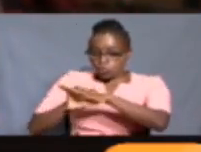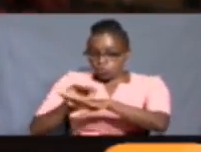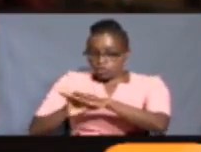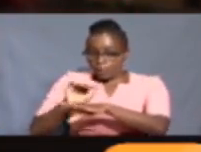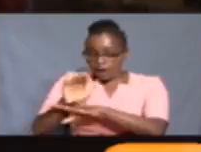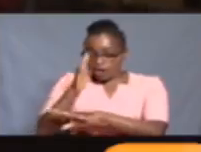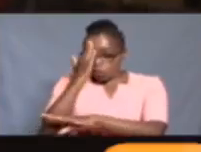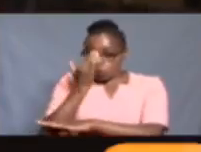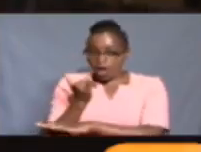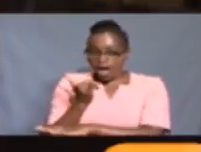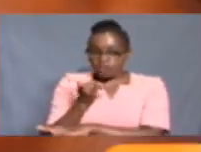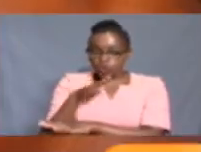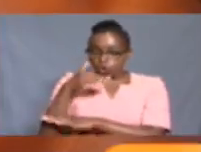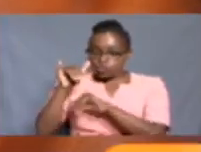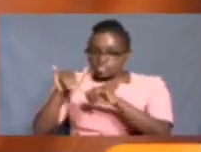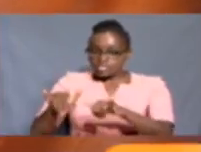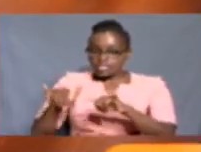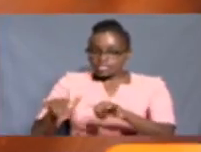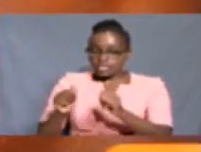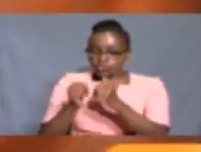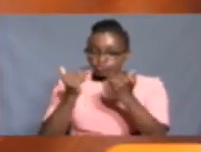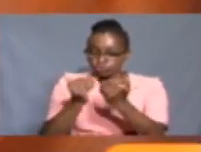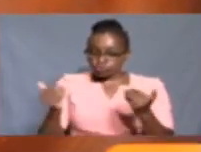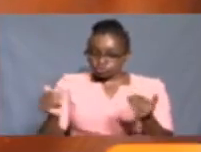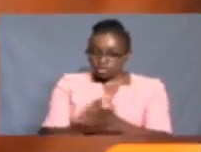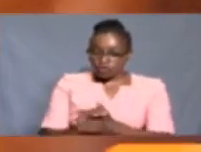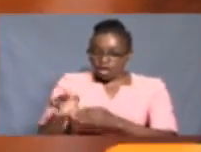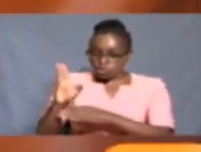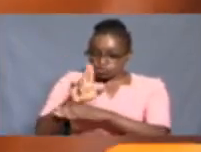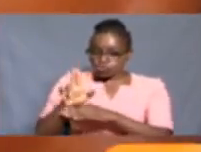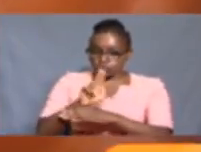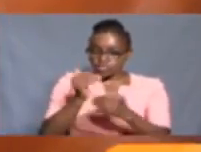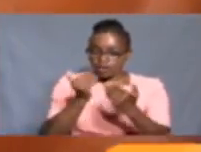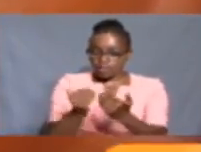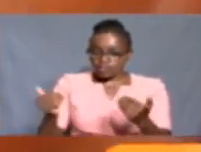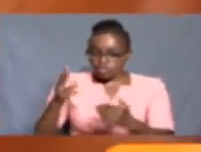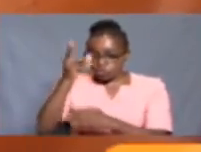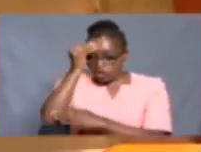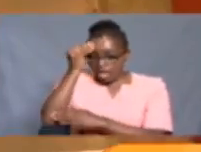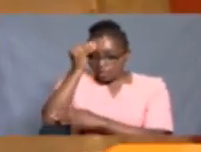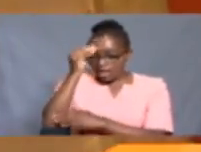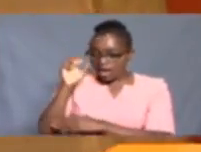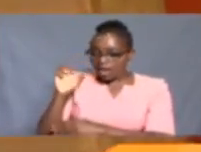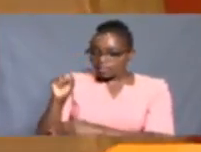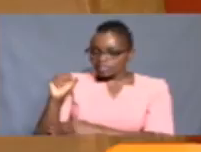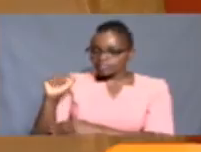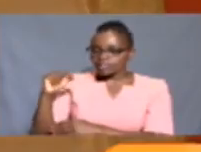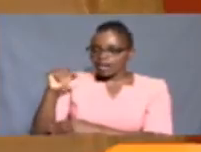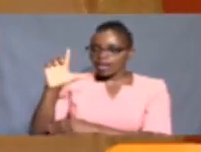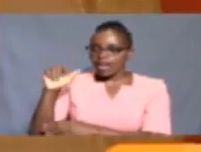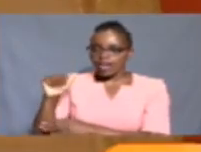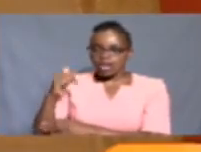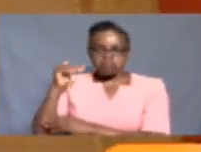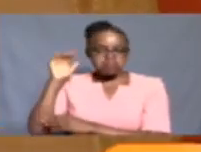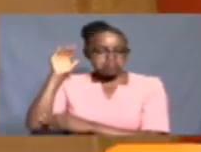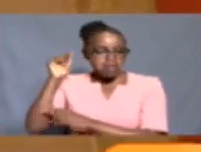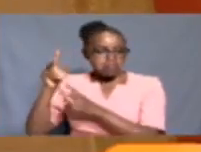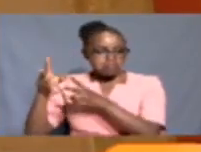sababu alikuwa na shinda na watoto. Akatumia wale watoto kujifundisha kisagala. Sababu anasikiza